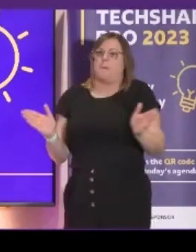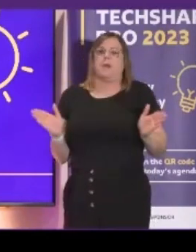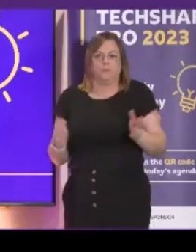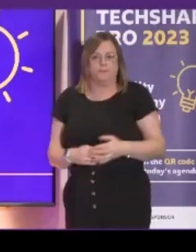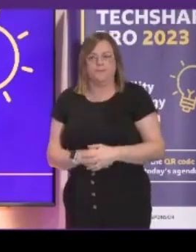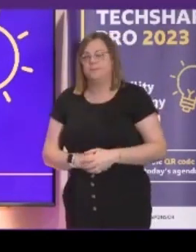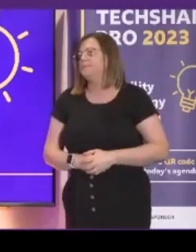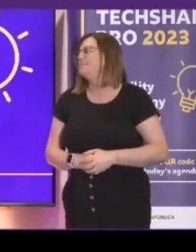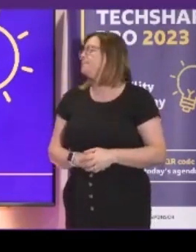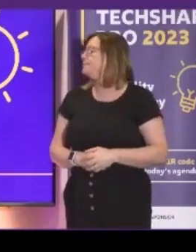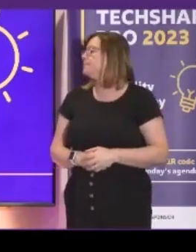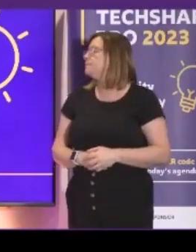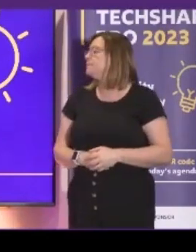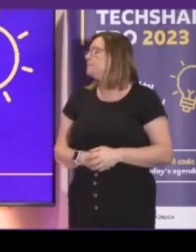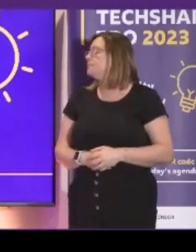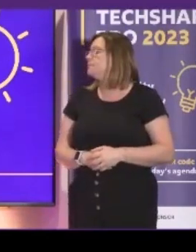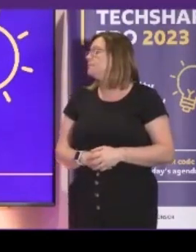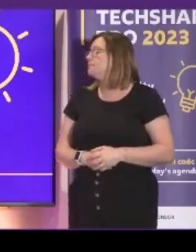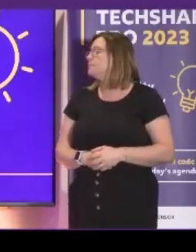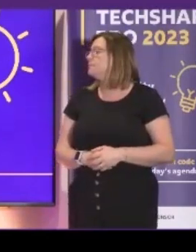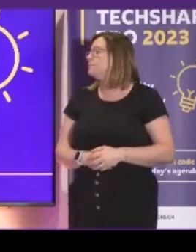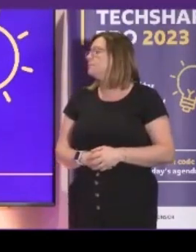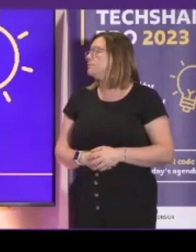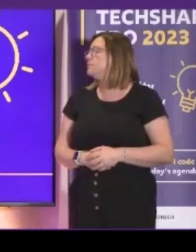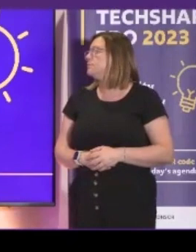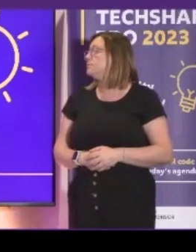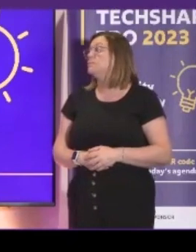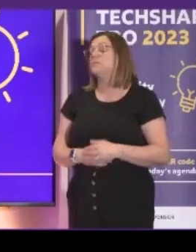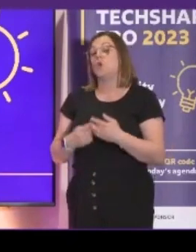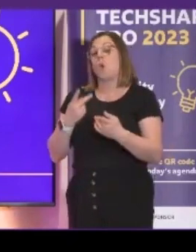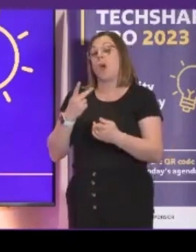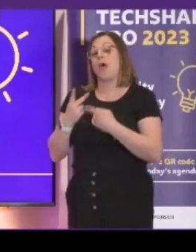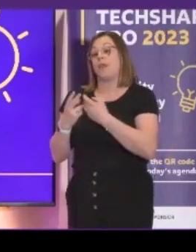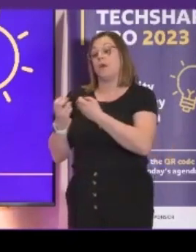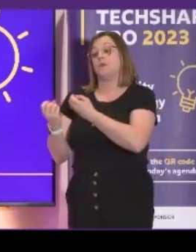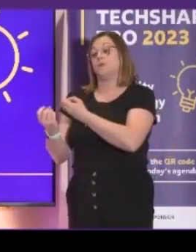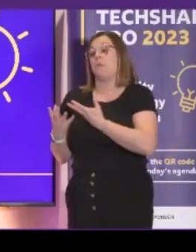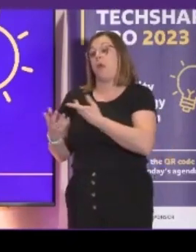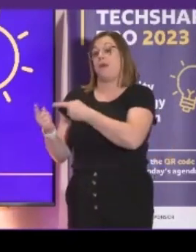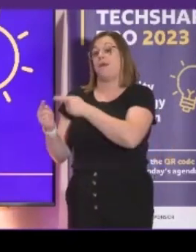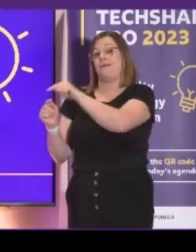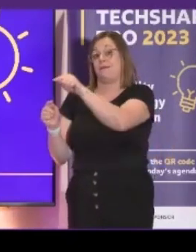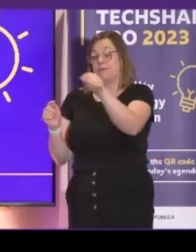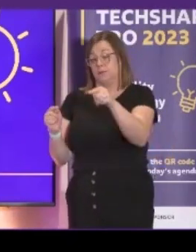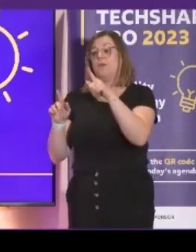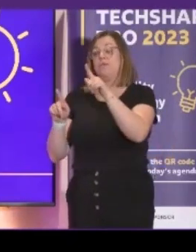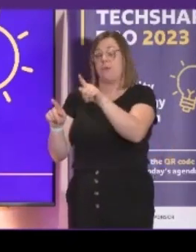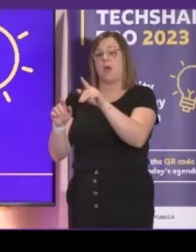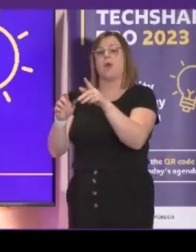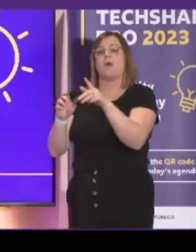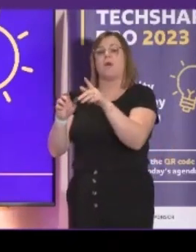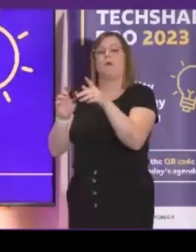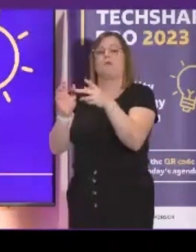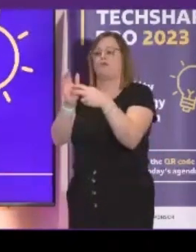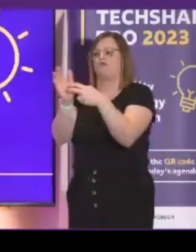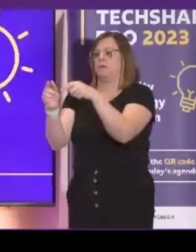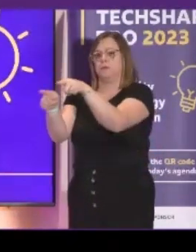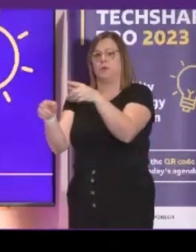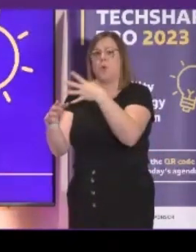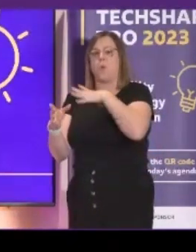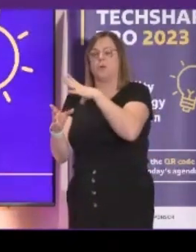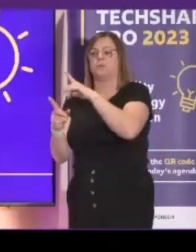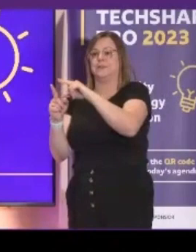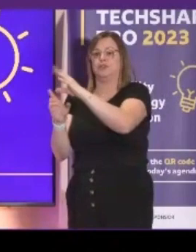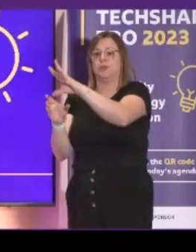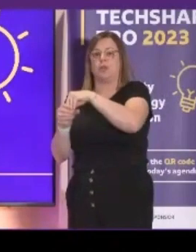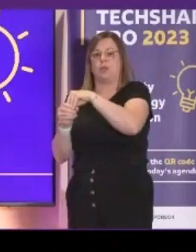yeah. What advice would you give to other suppliers and their subcontractors looking to embed digital accessibility into